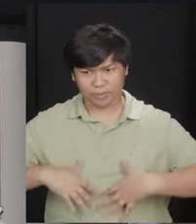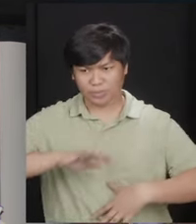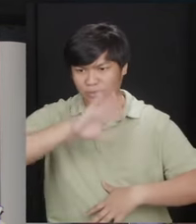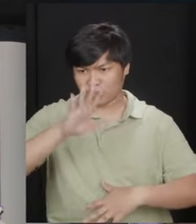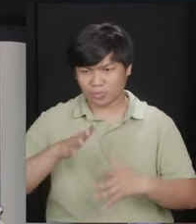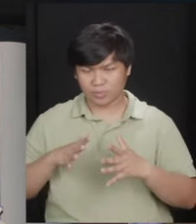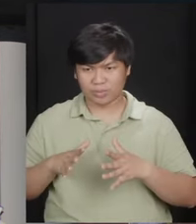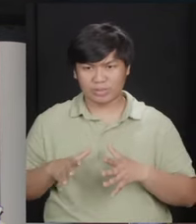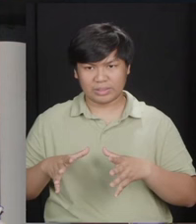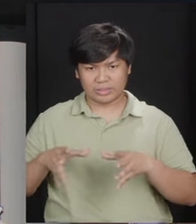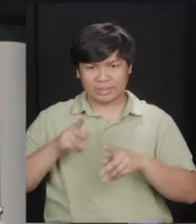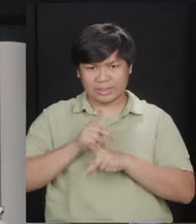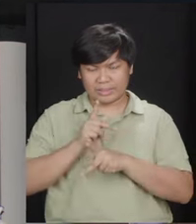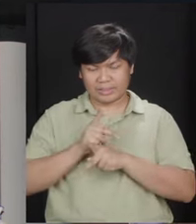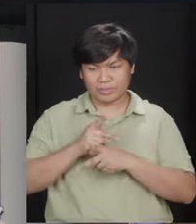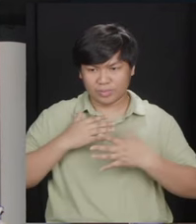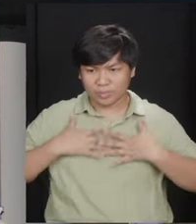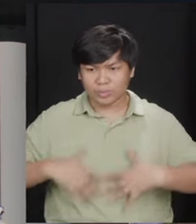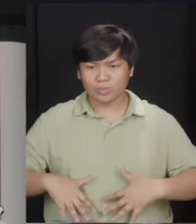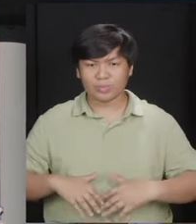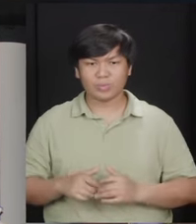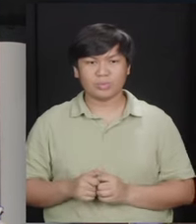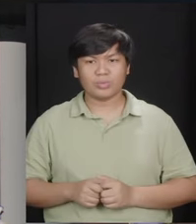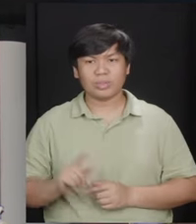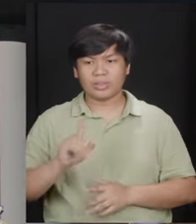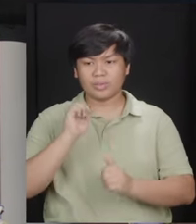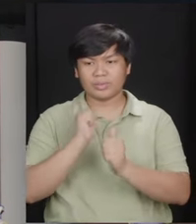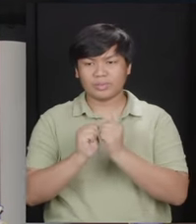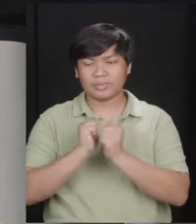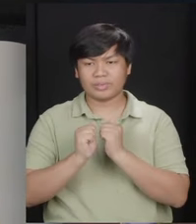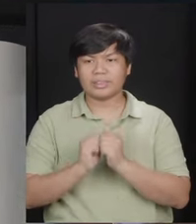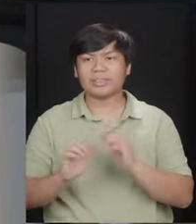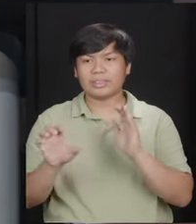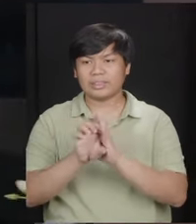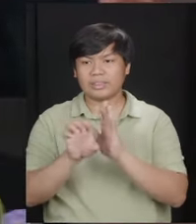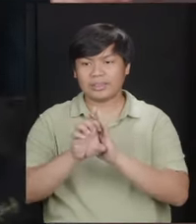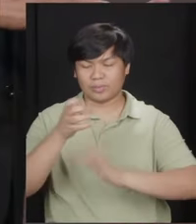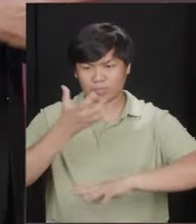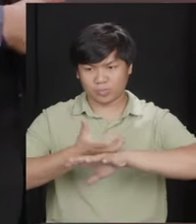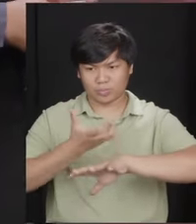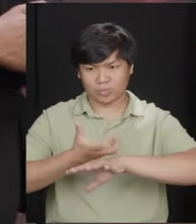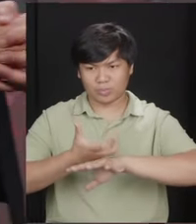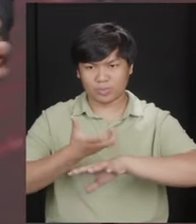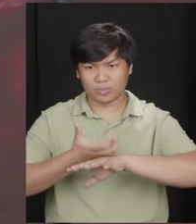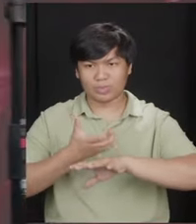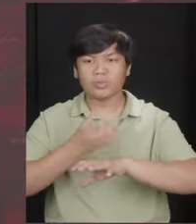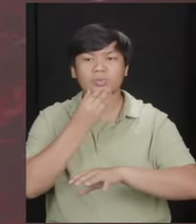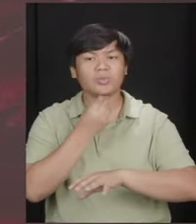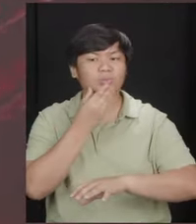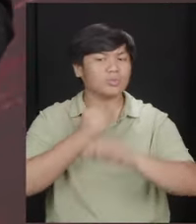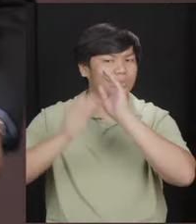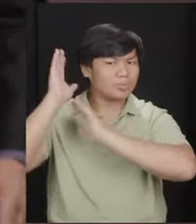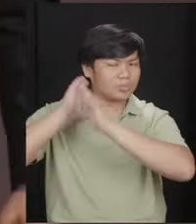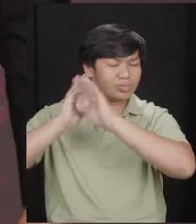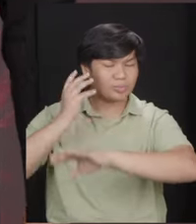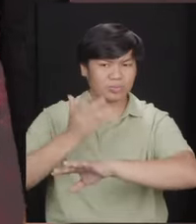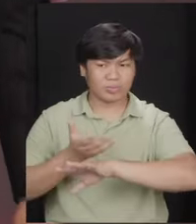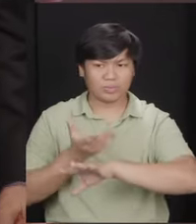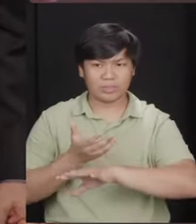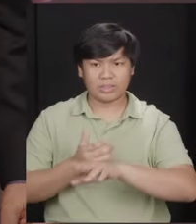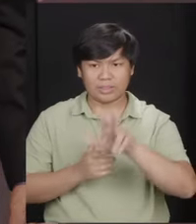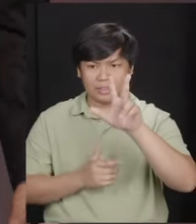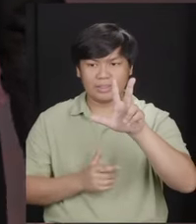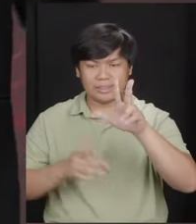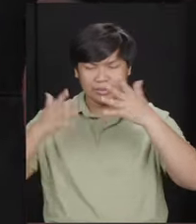tunic. What does that mean? In those days, if you're very poor, and most of Jews were poor, you had three articles